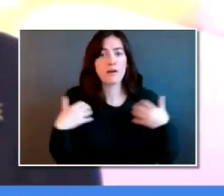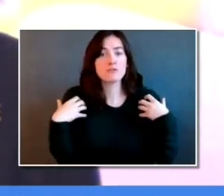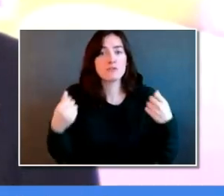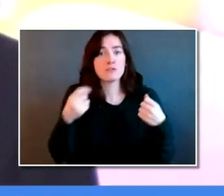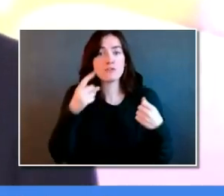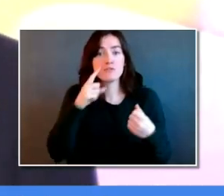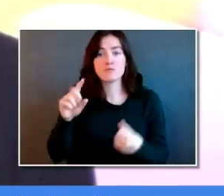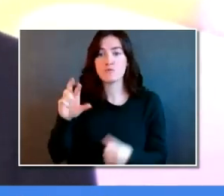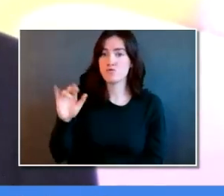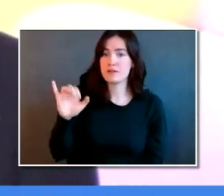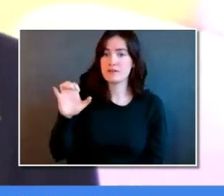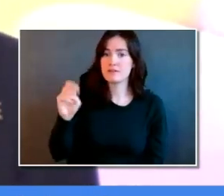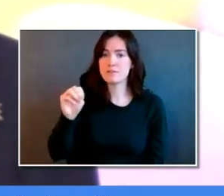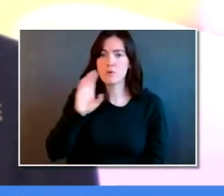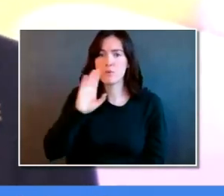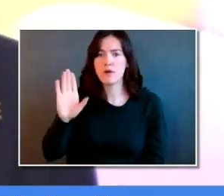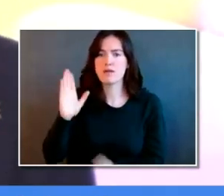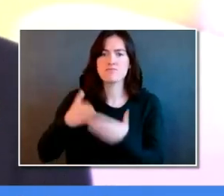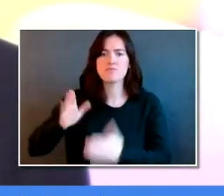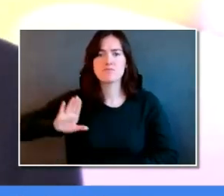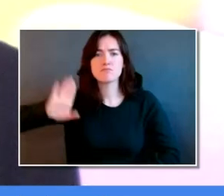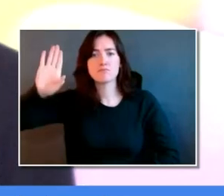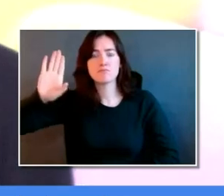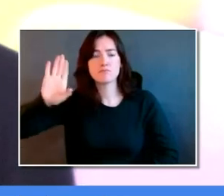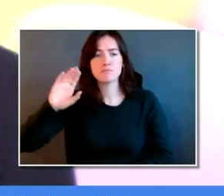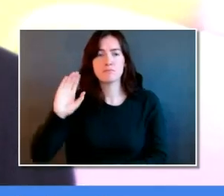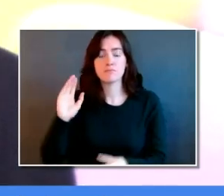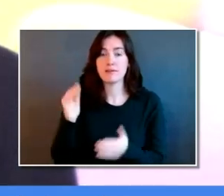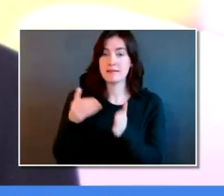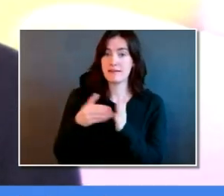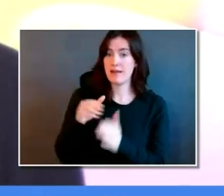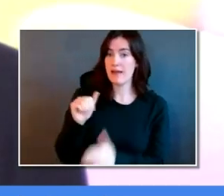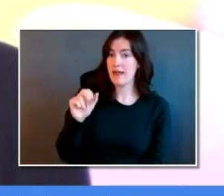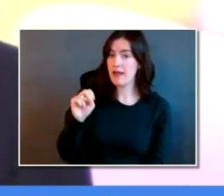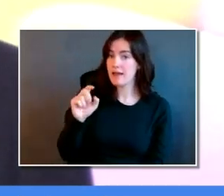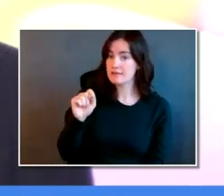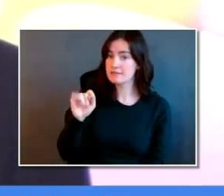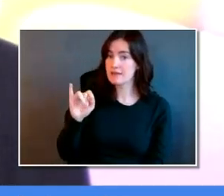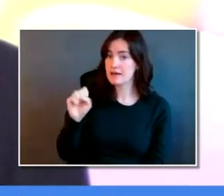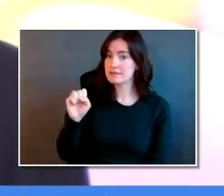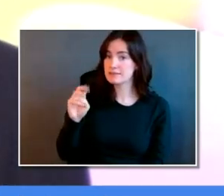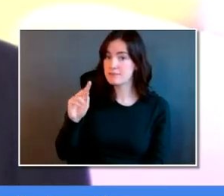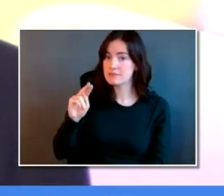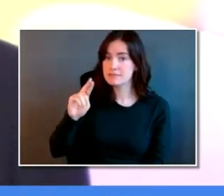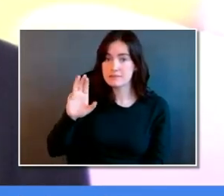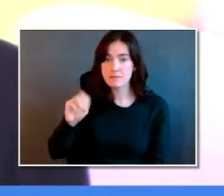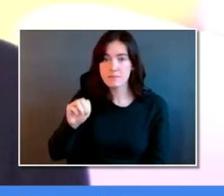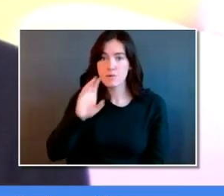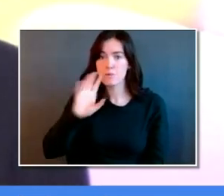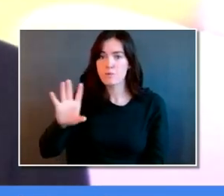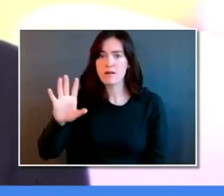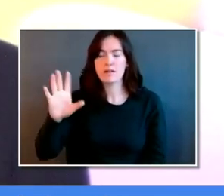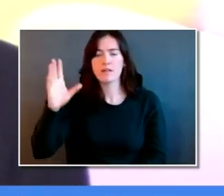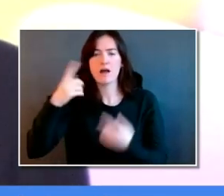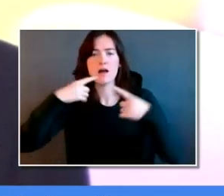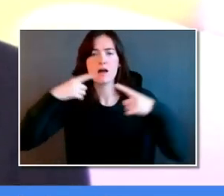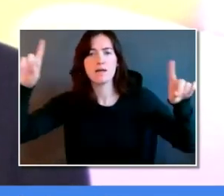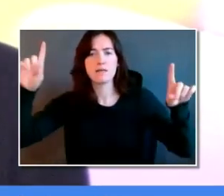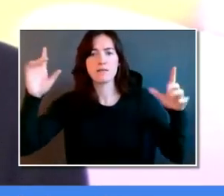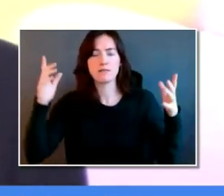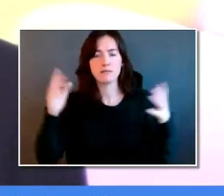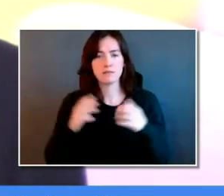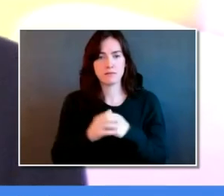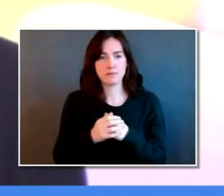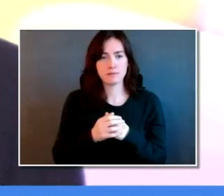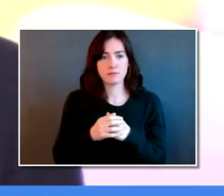and anti-Semitism, to do those things that are required of us? For when